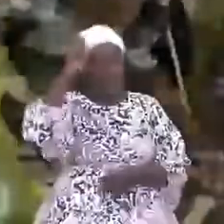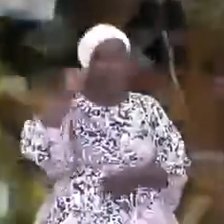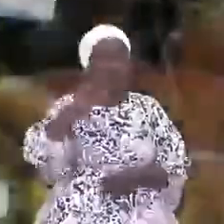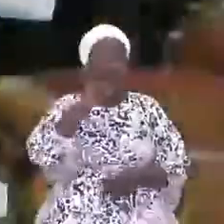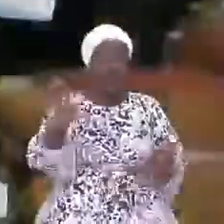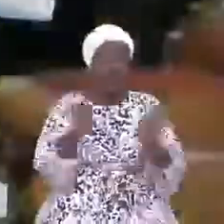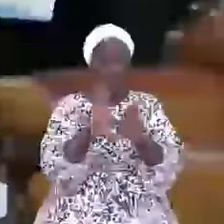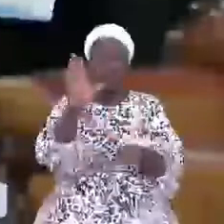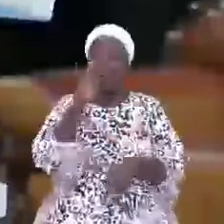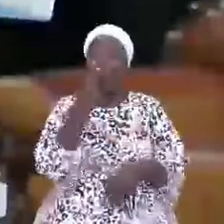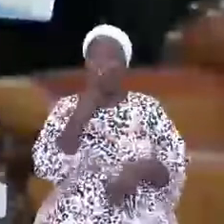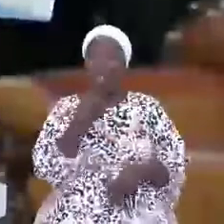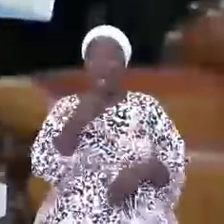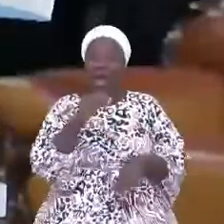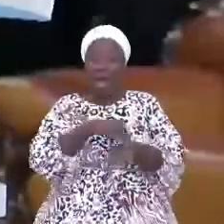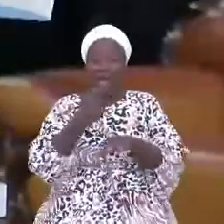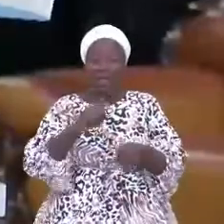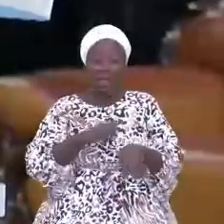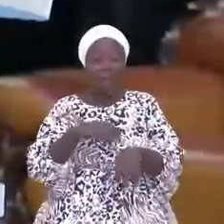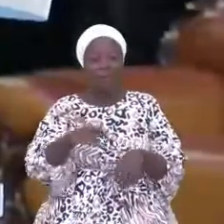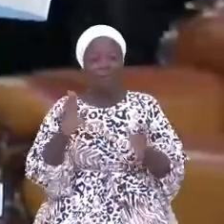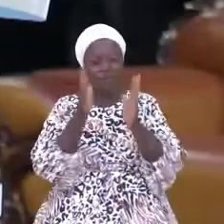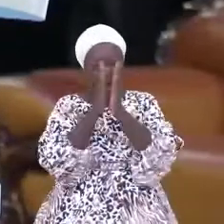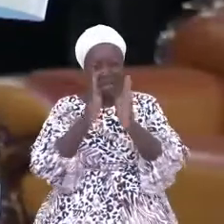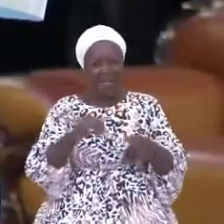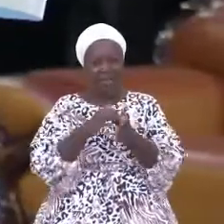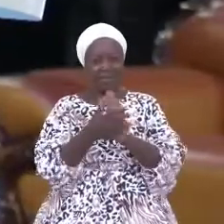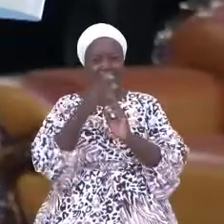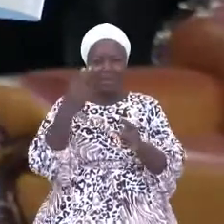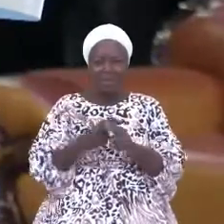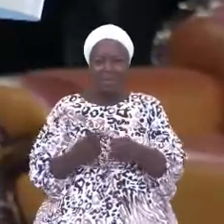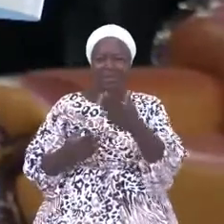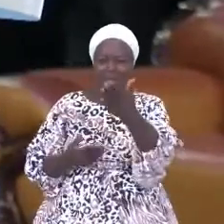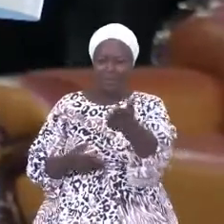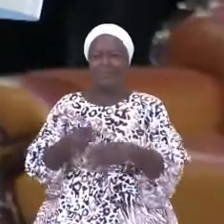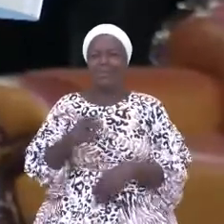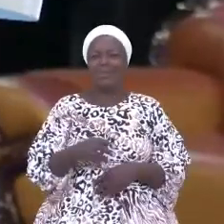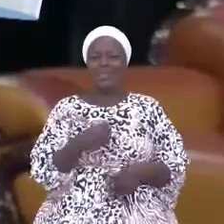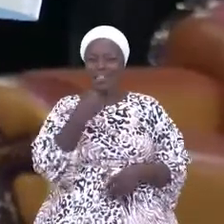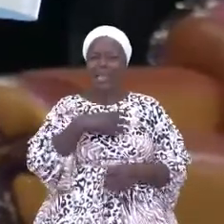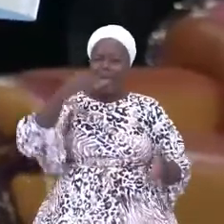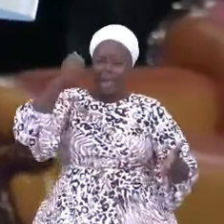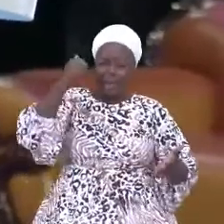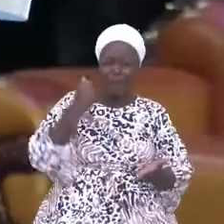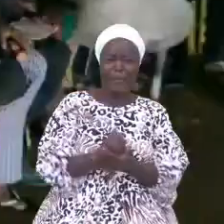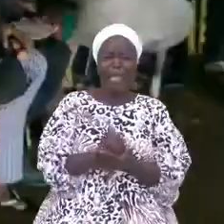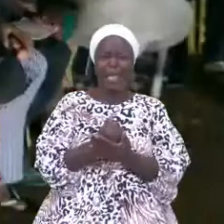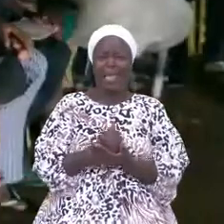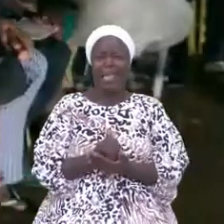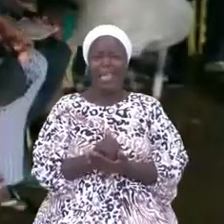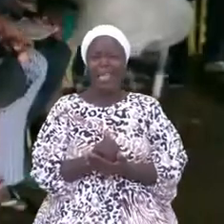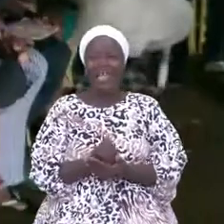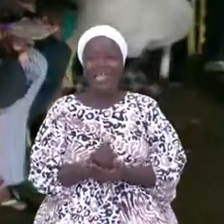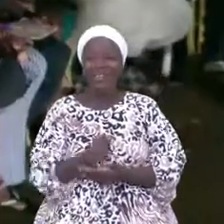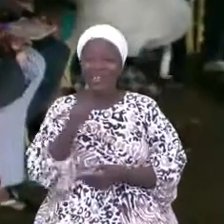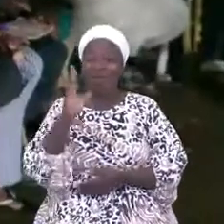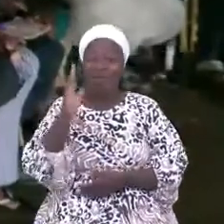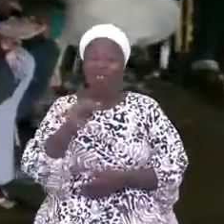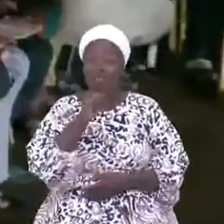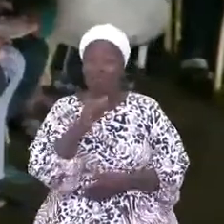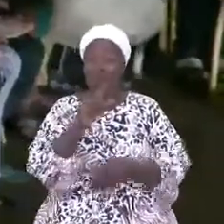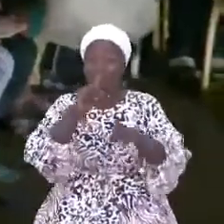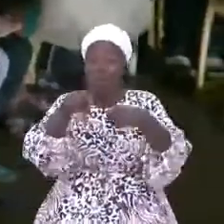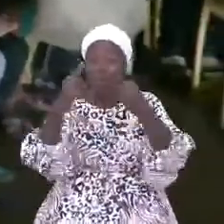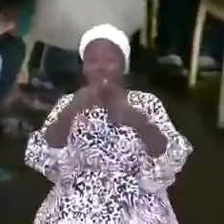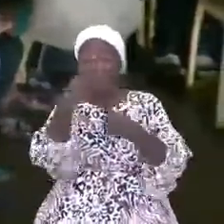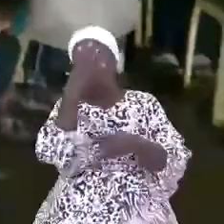shut your mouth at the time of prayer. Let me hear you. You will not go to